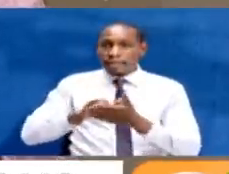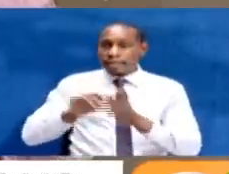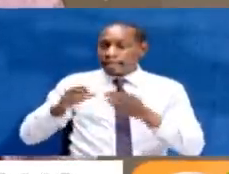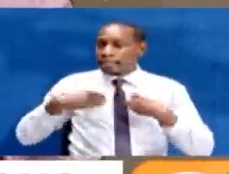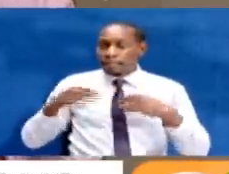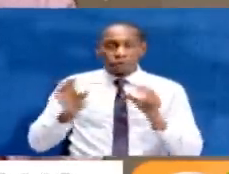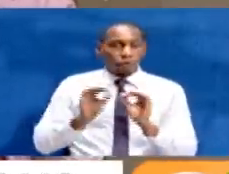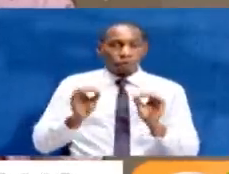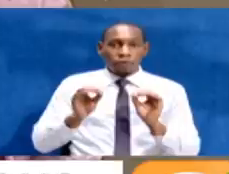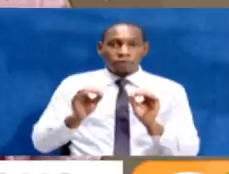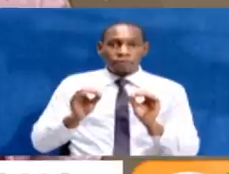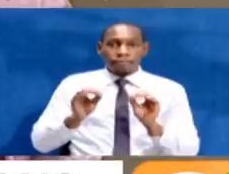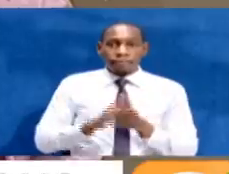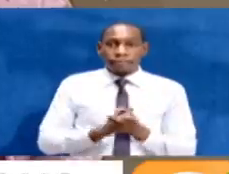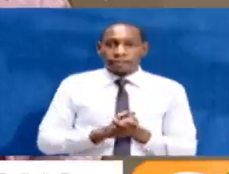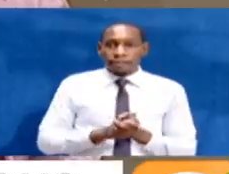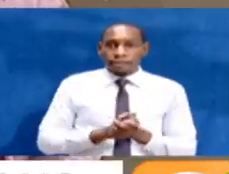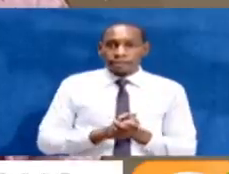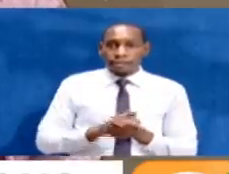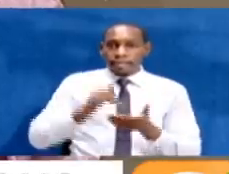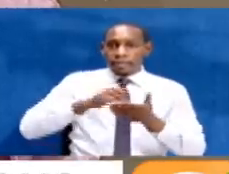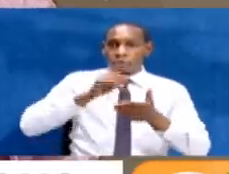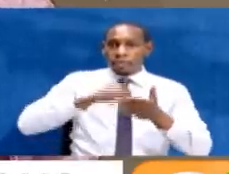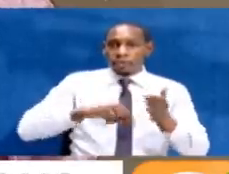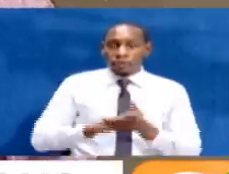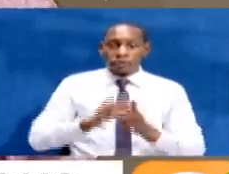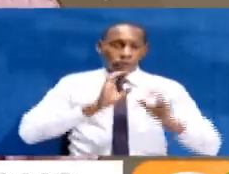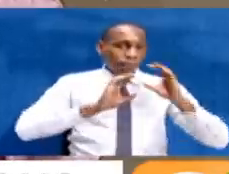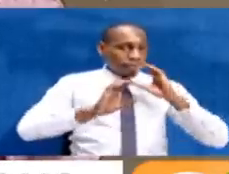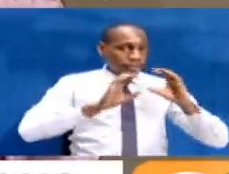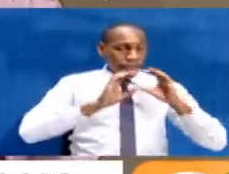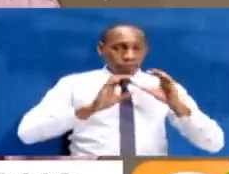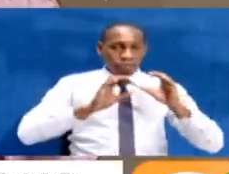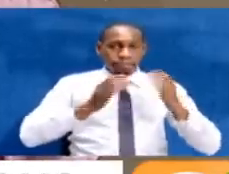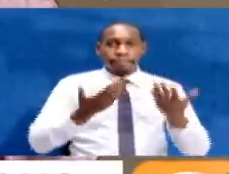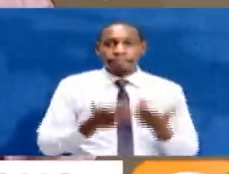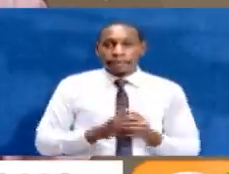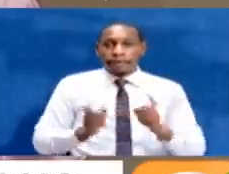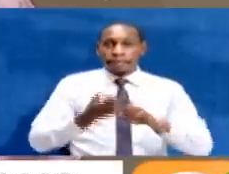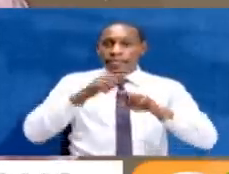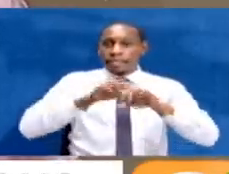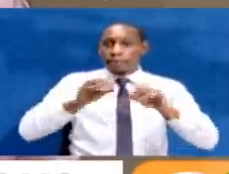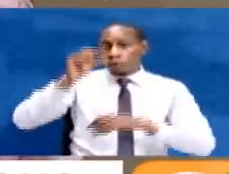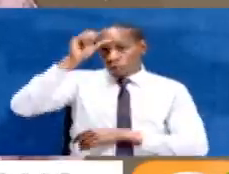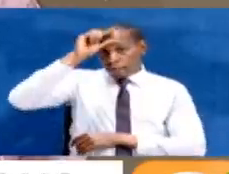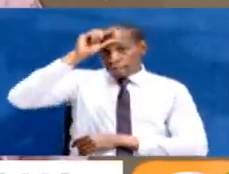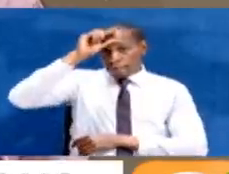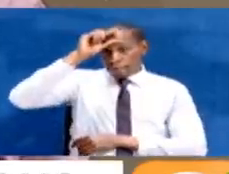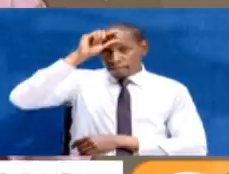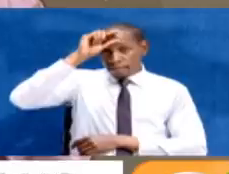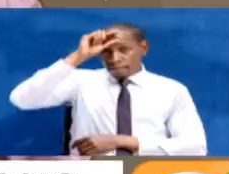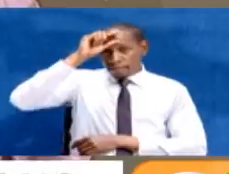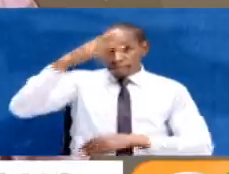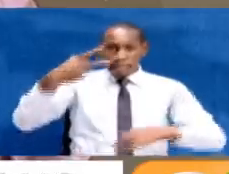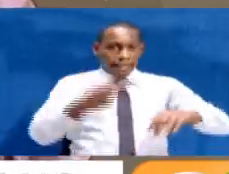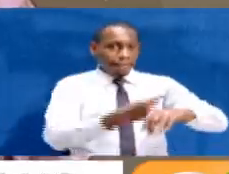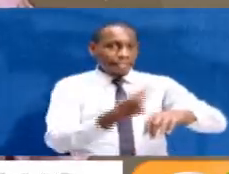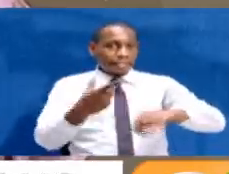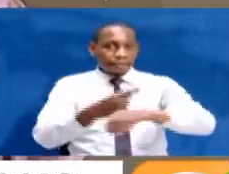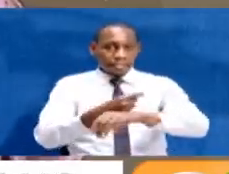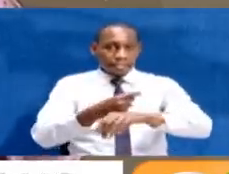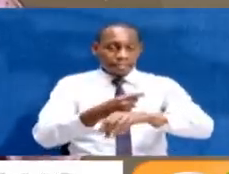various reasons. And among them, I think, is basically communication. This is not the first time that the government is doing a